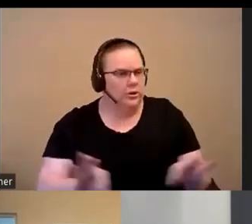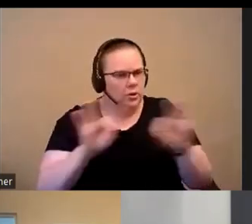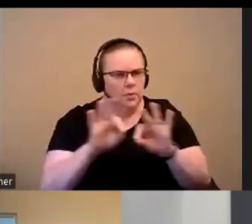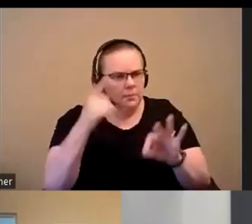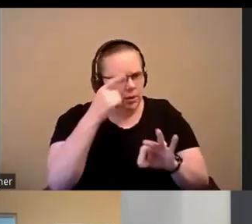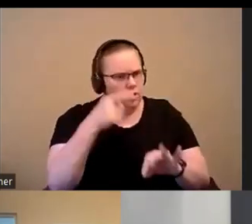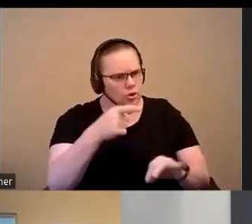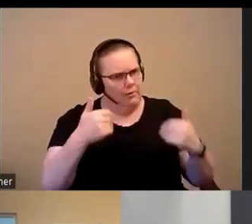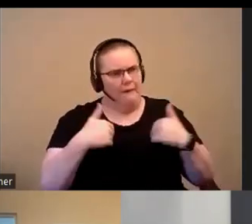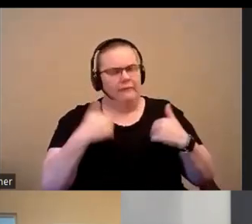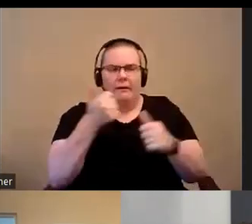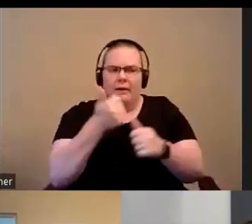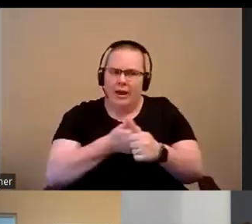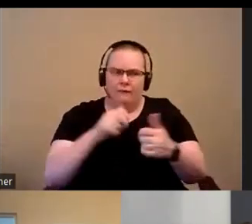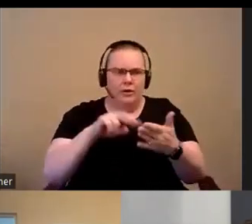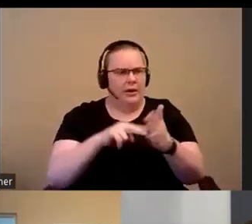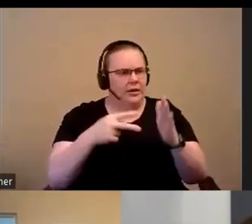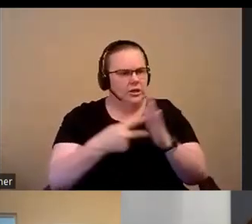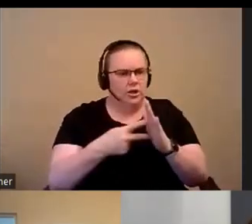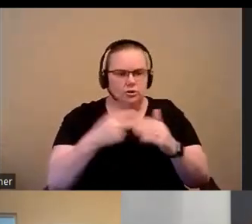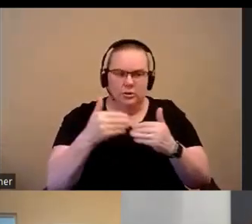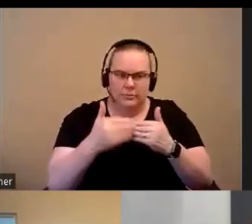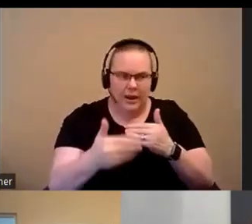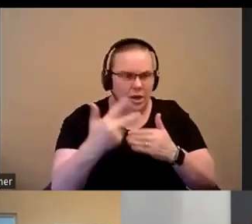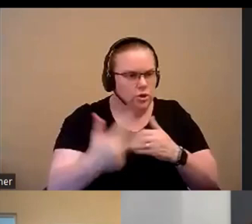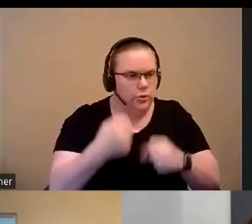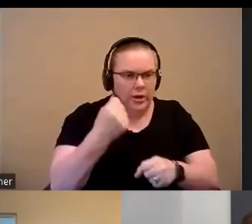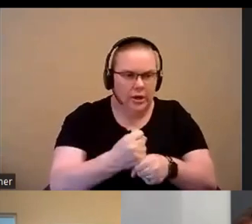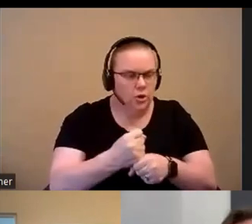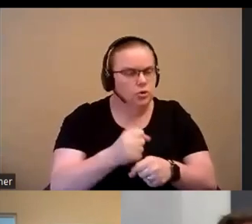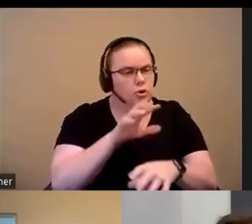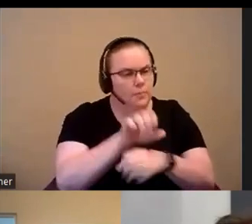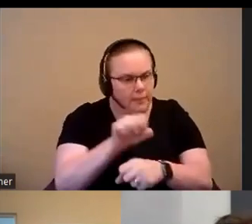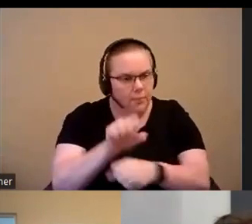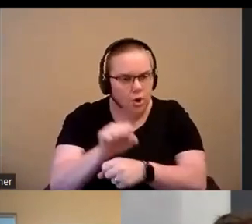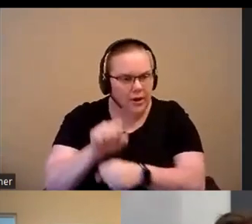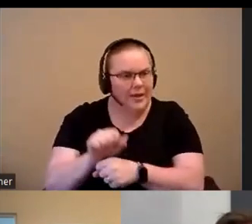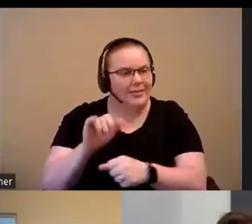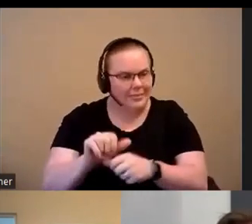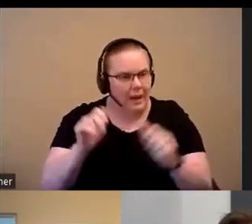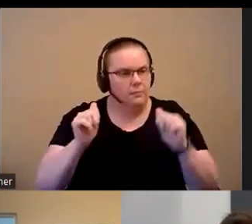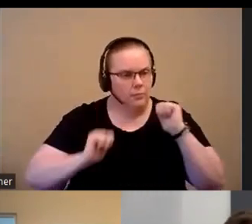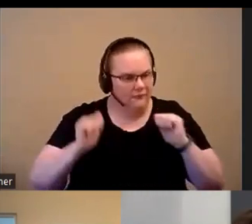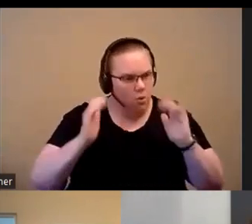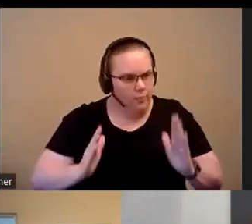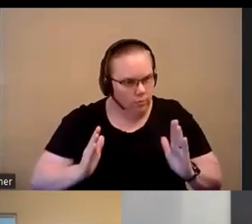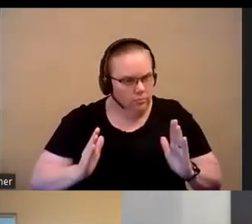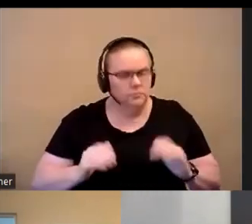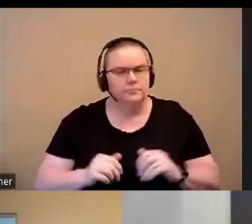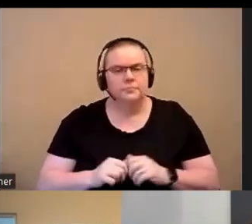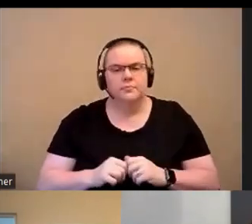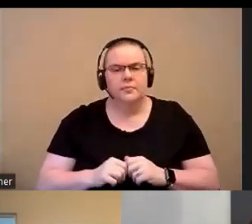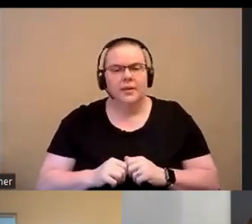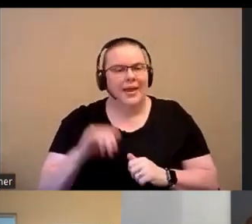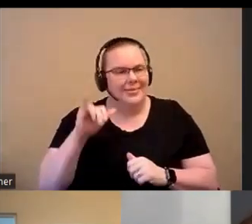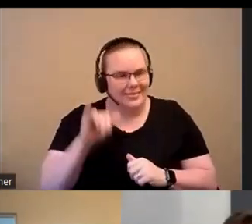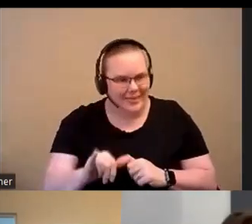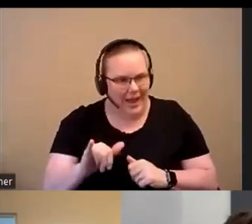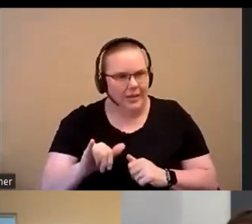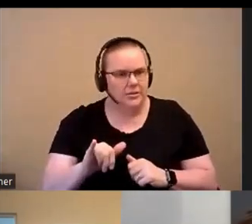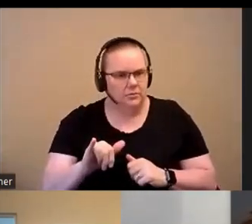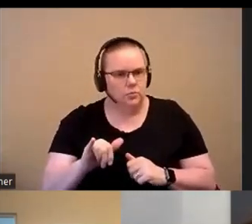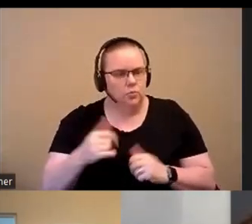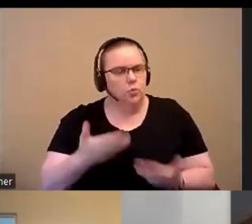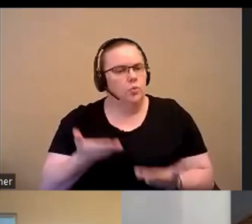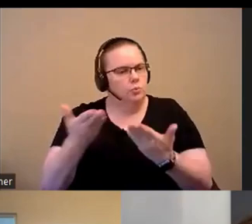got every intention over the next 3 years to be booking this artist. And that is the contract which we present to Homeland Security. And they're like,